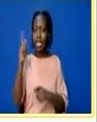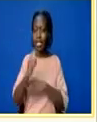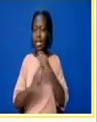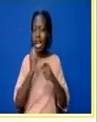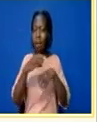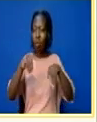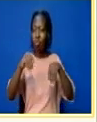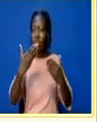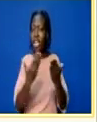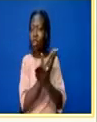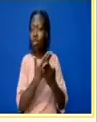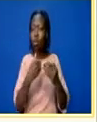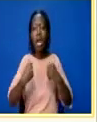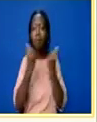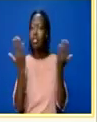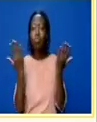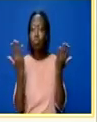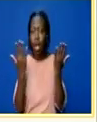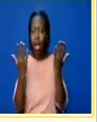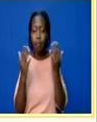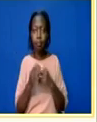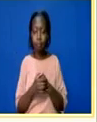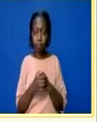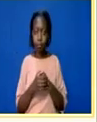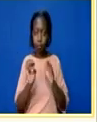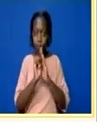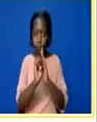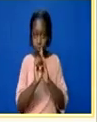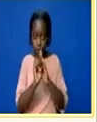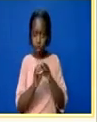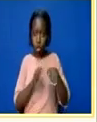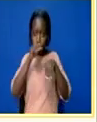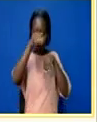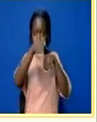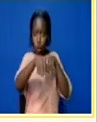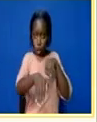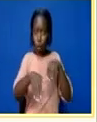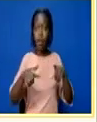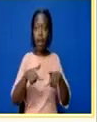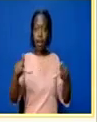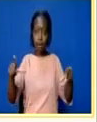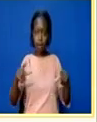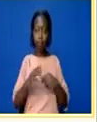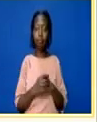to happen? The first one. Sloppy lands. The obvious. Yes. Sloppy lands.